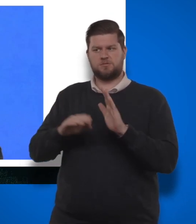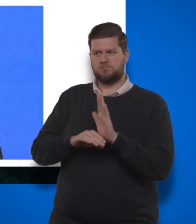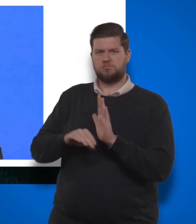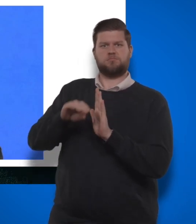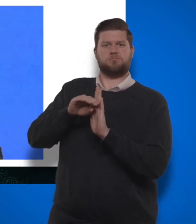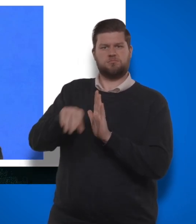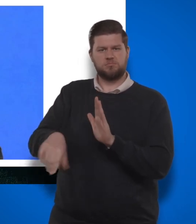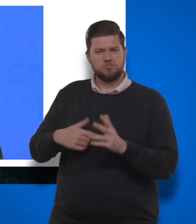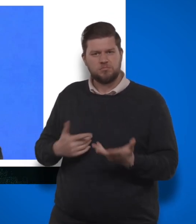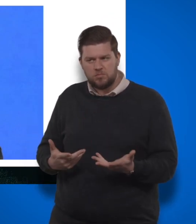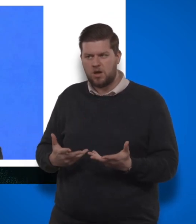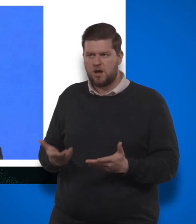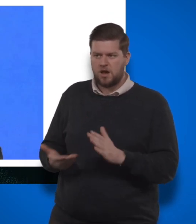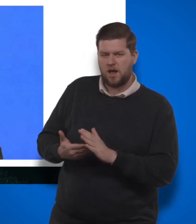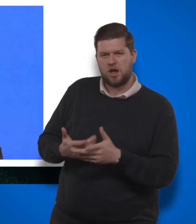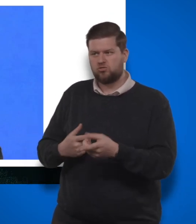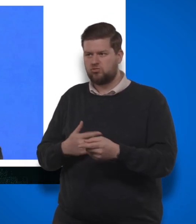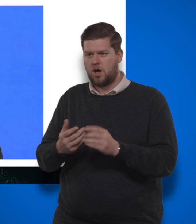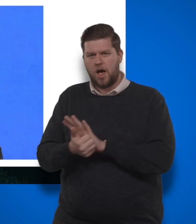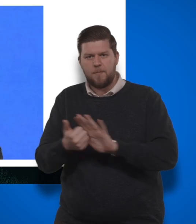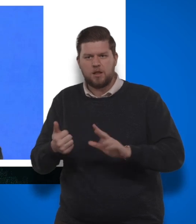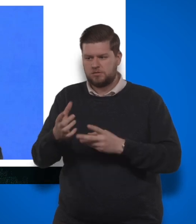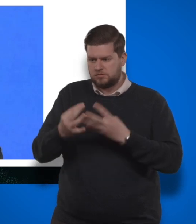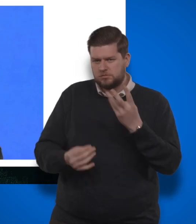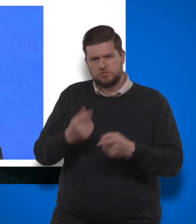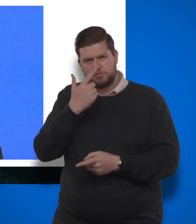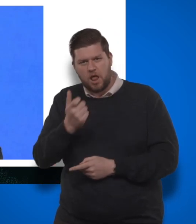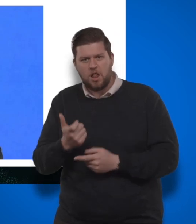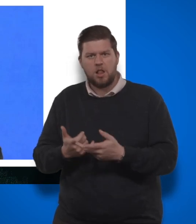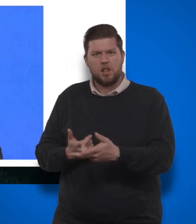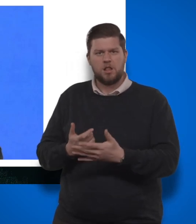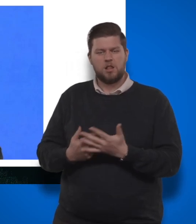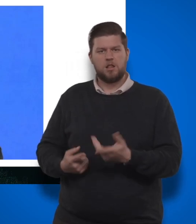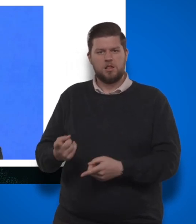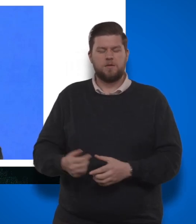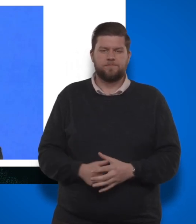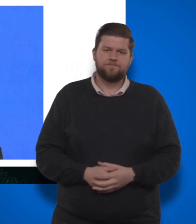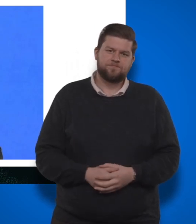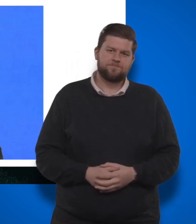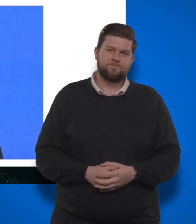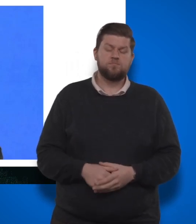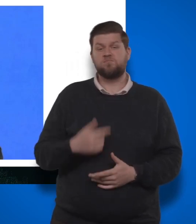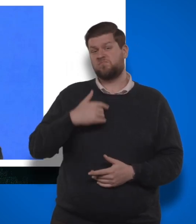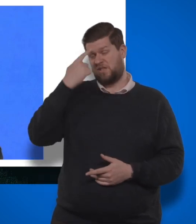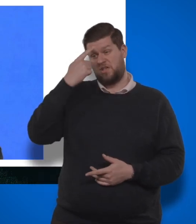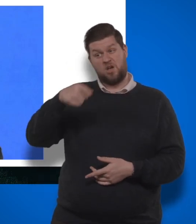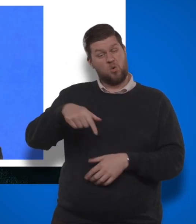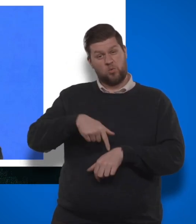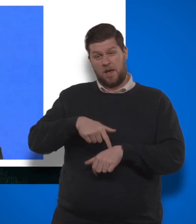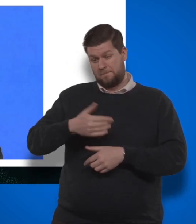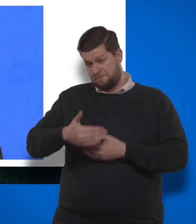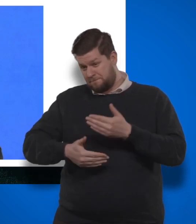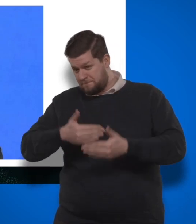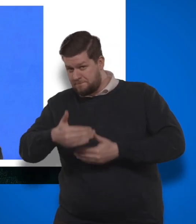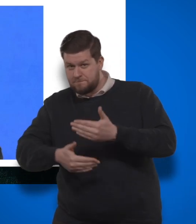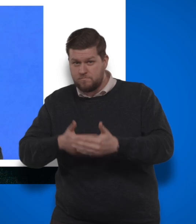And I think it's only a matter of time before these kind of brain-computer interfaces, some which will just